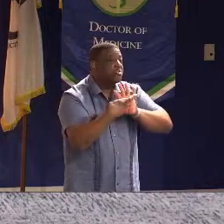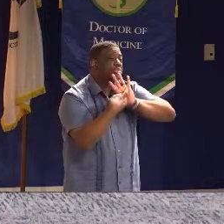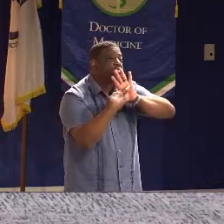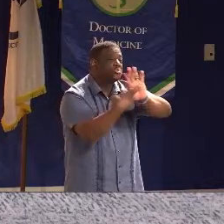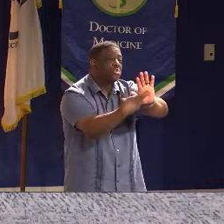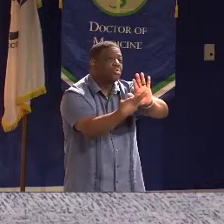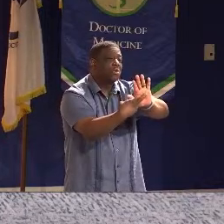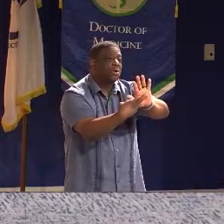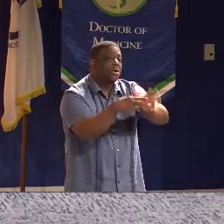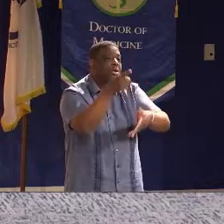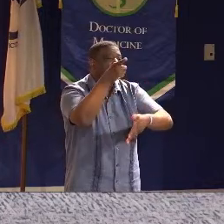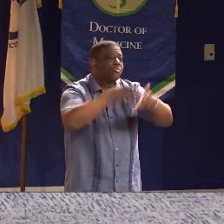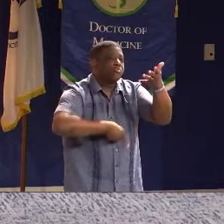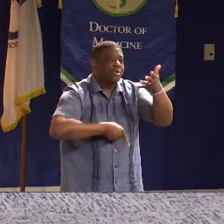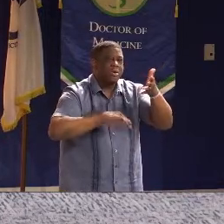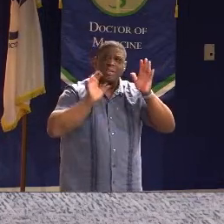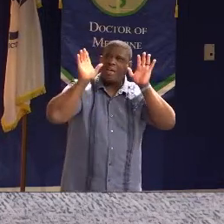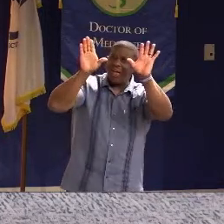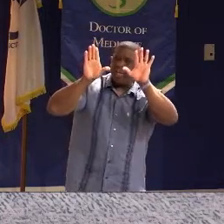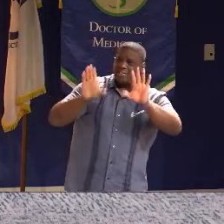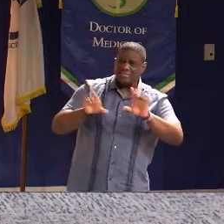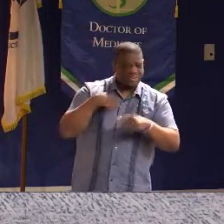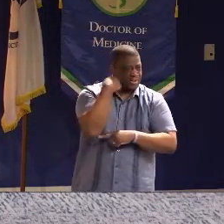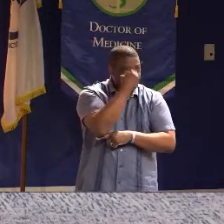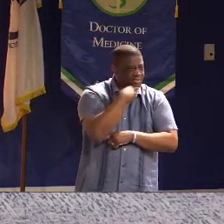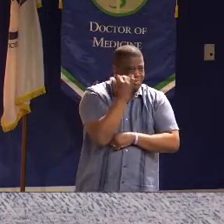representing what excellence looks like.